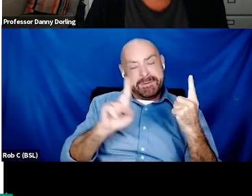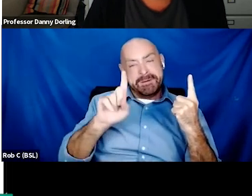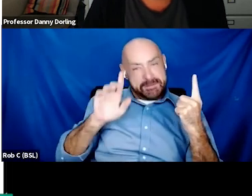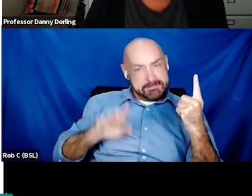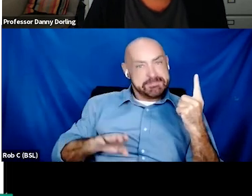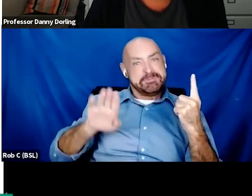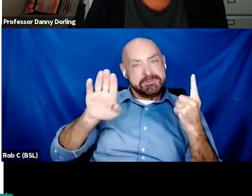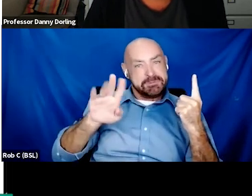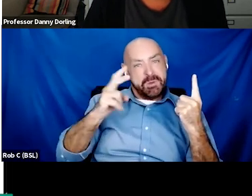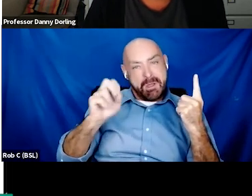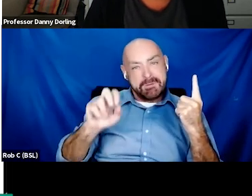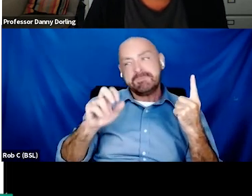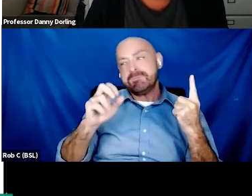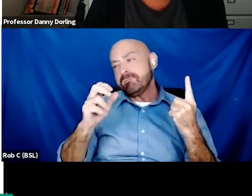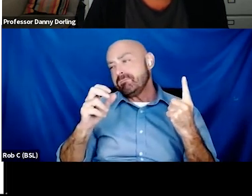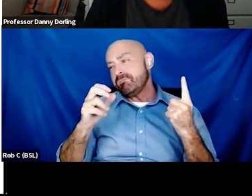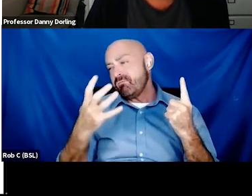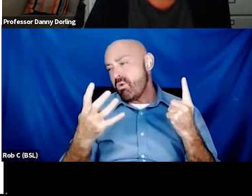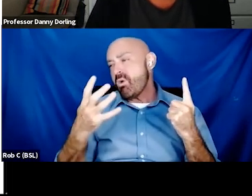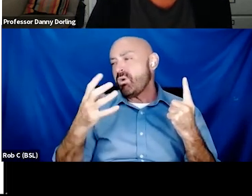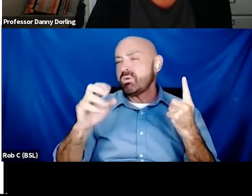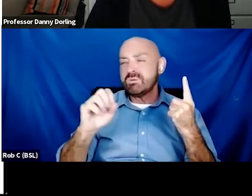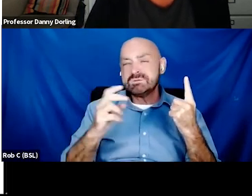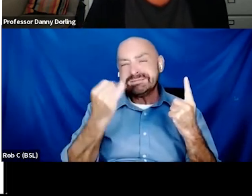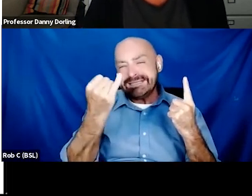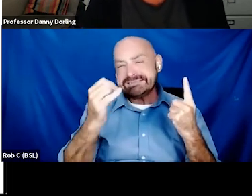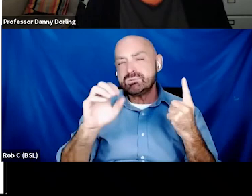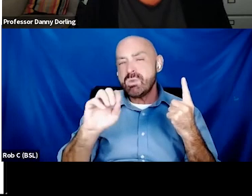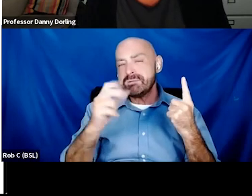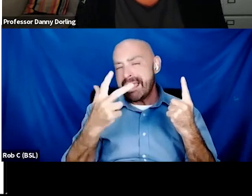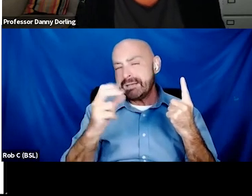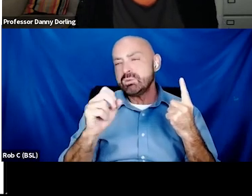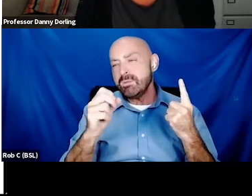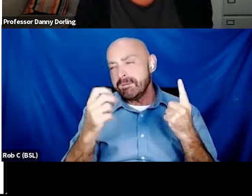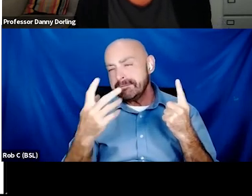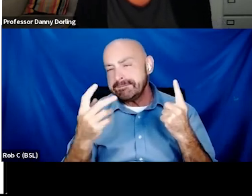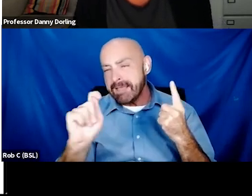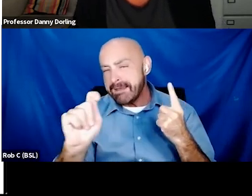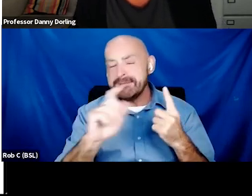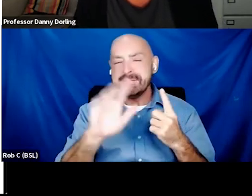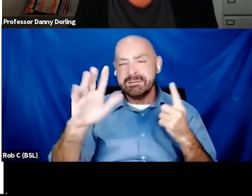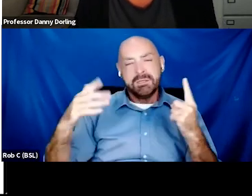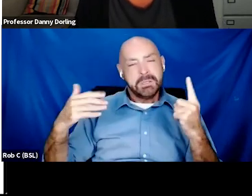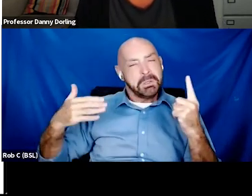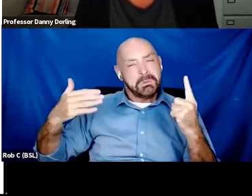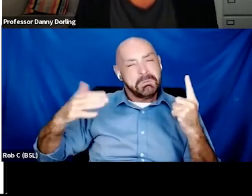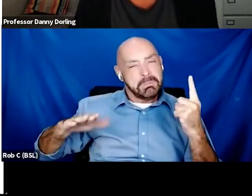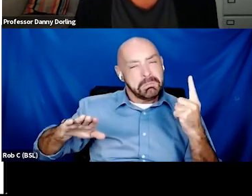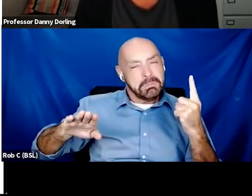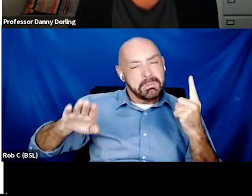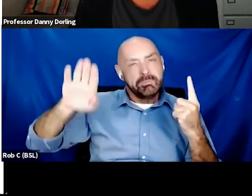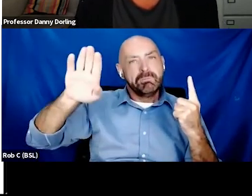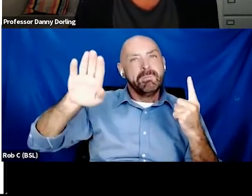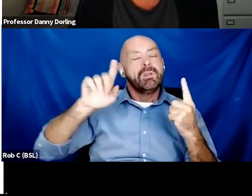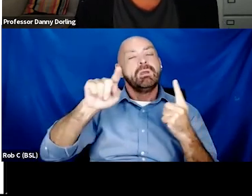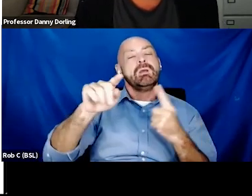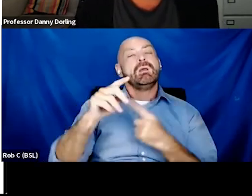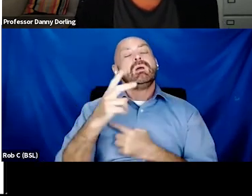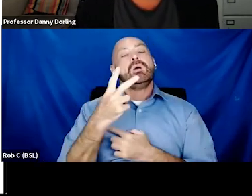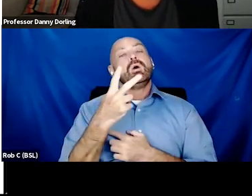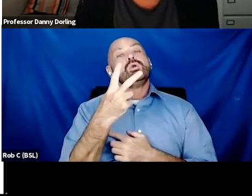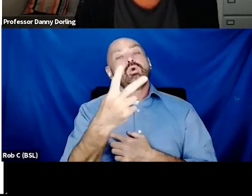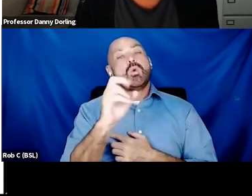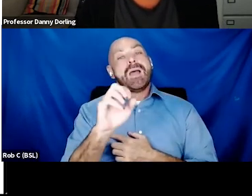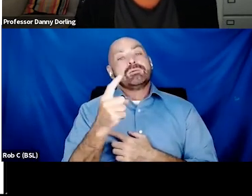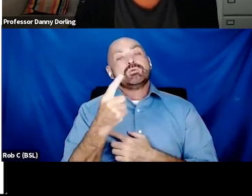2004, 2006, 2008, 2010, as they have been doing for decades. And then come